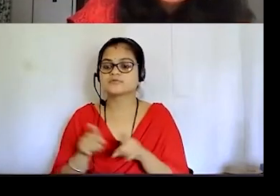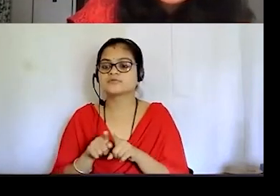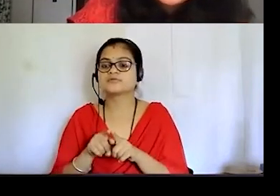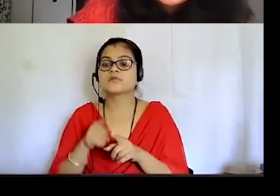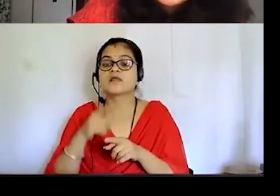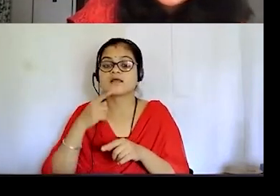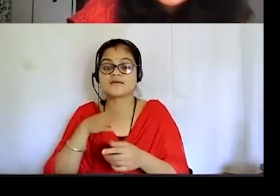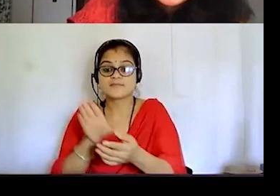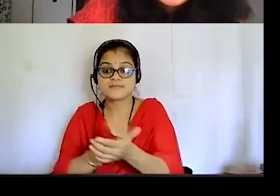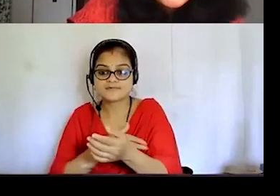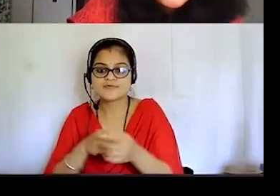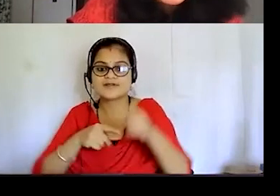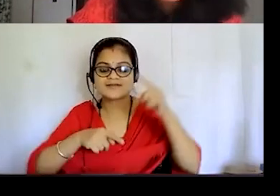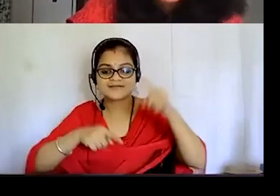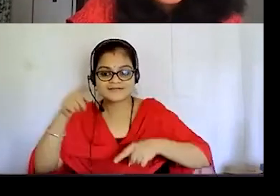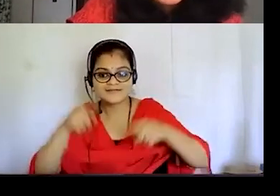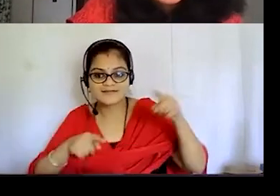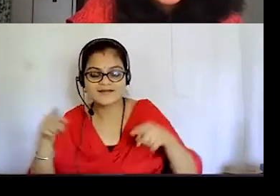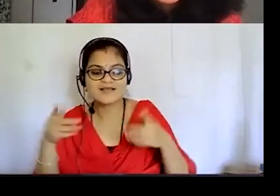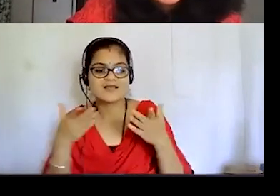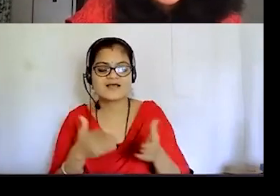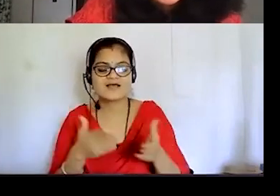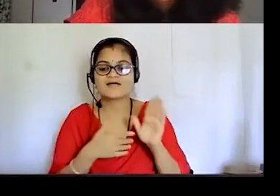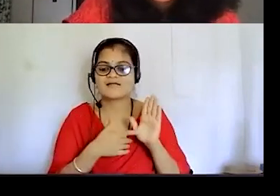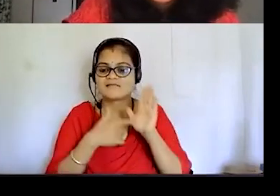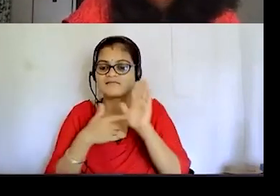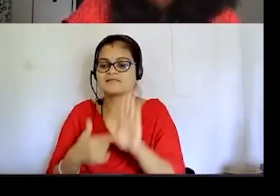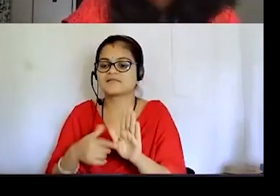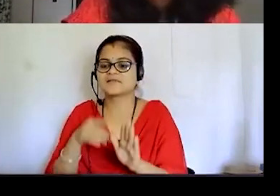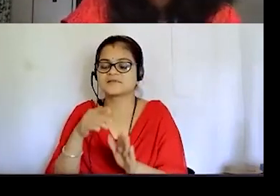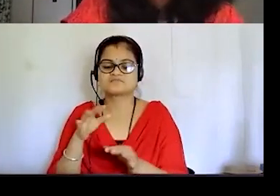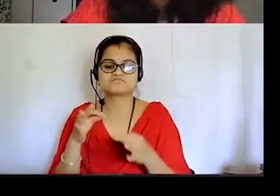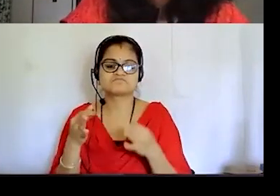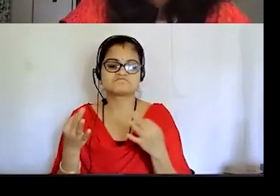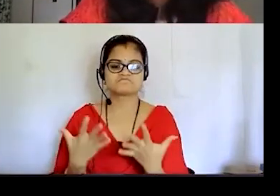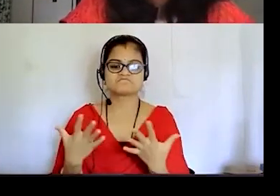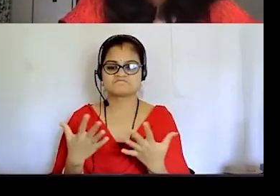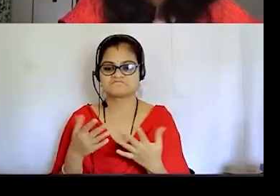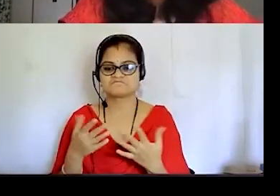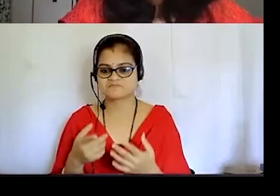different musical energies. What a lovely demonstration of staying power.